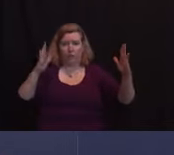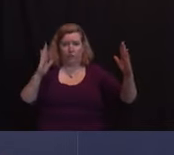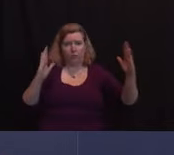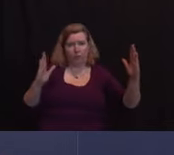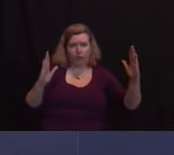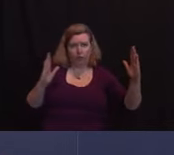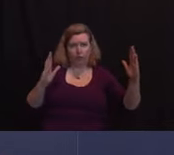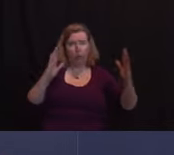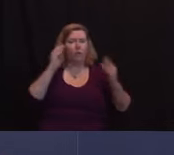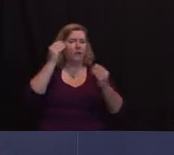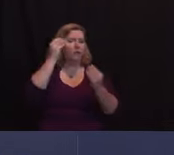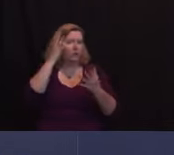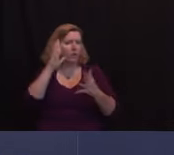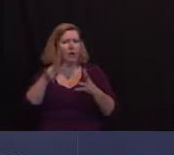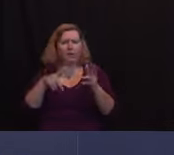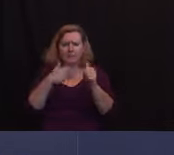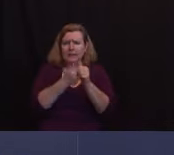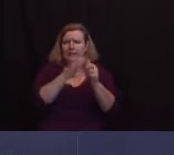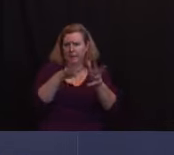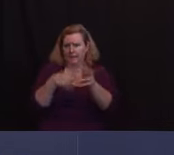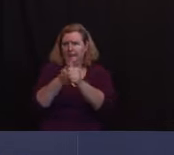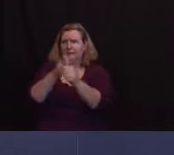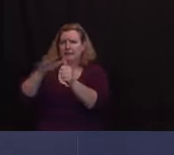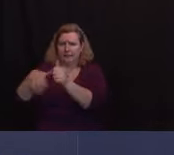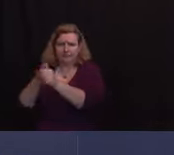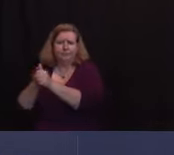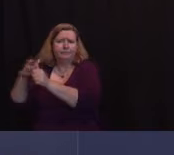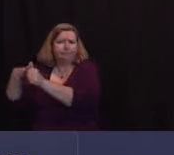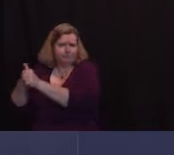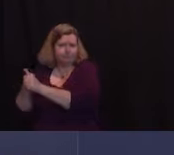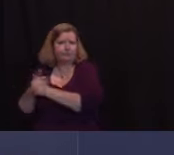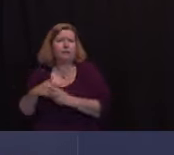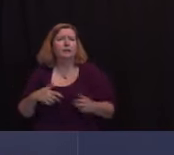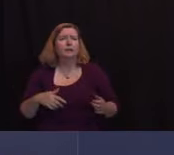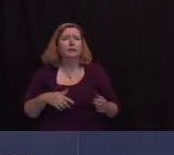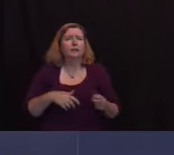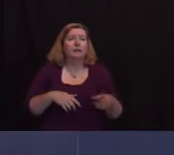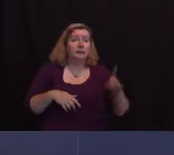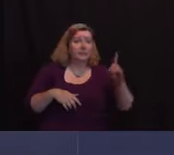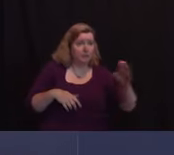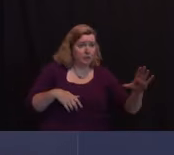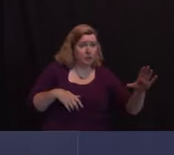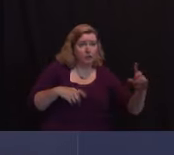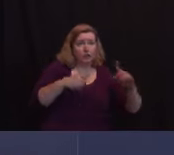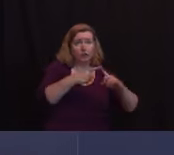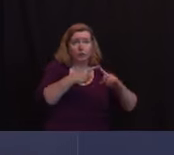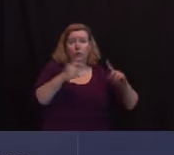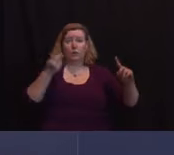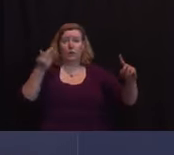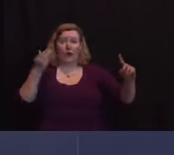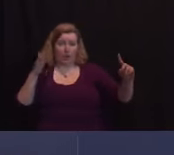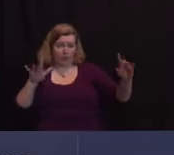From December to April of this year, you know, we had about